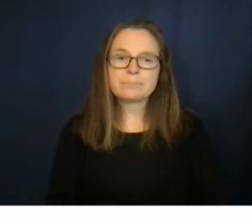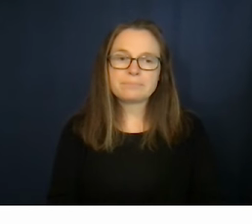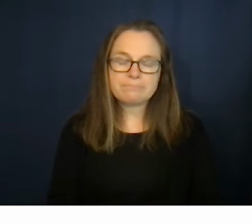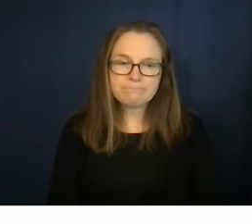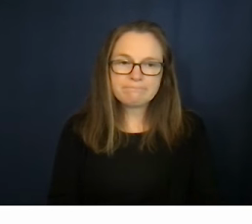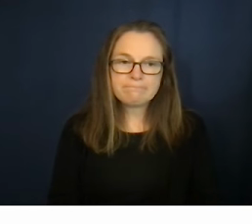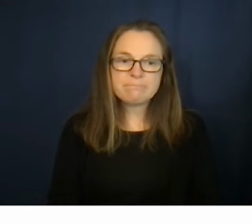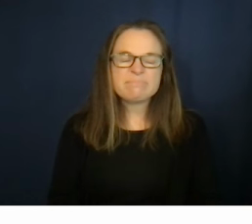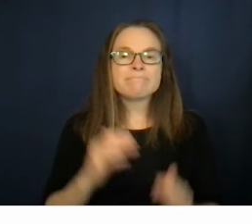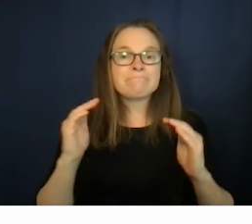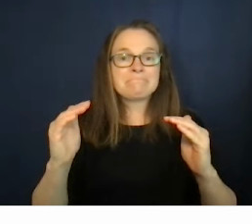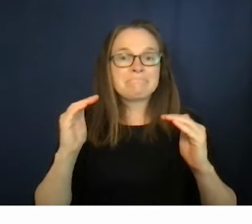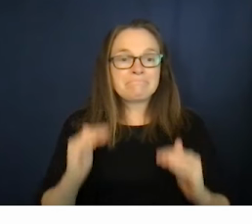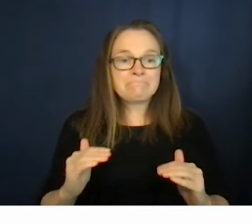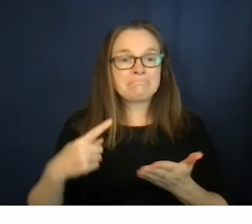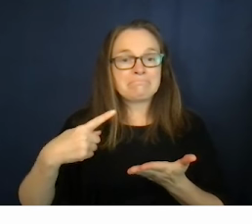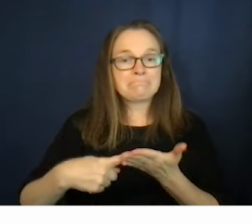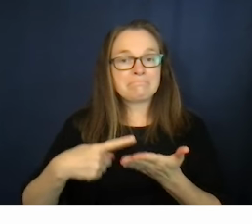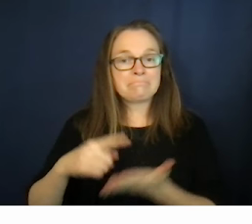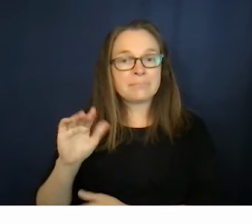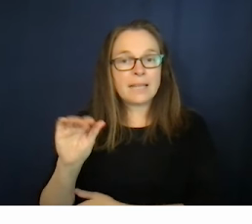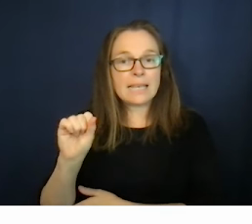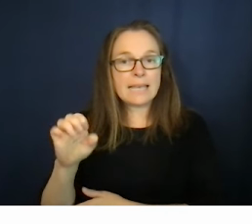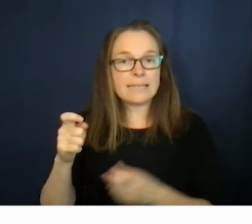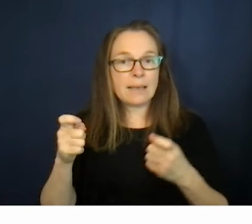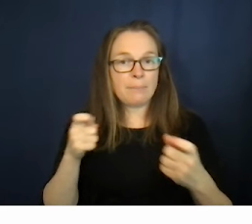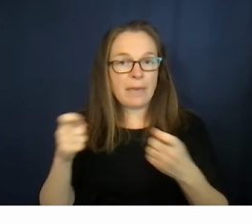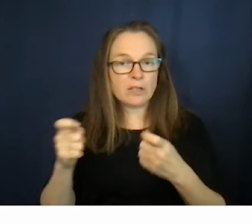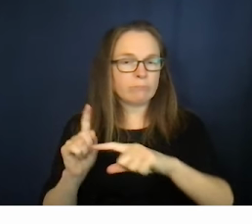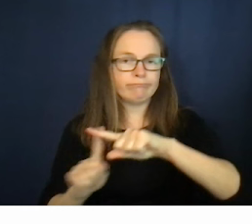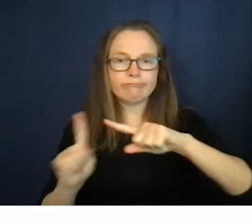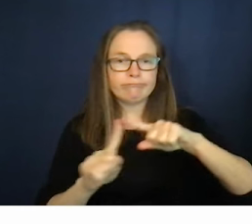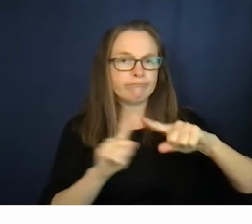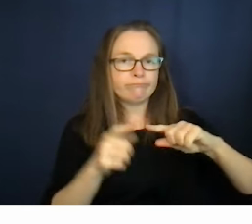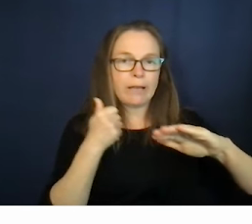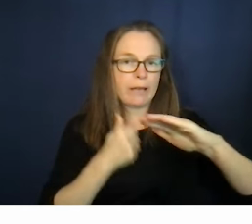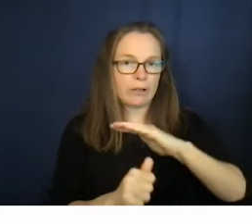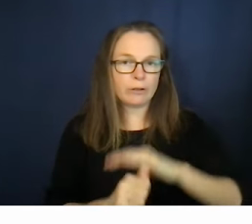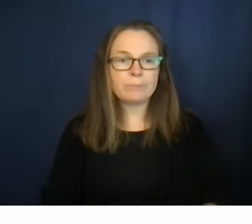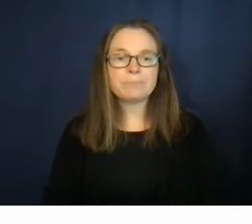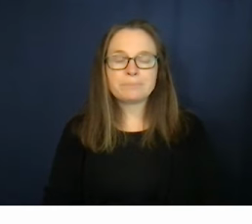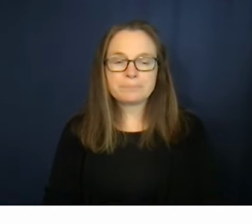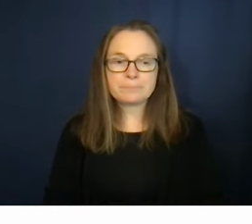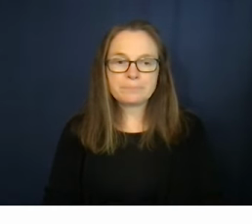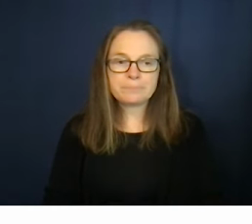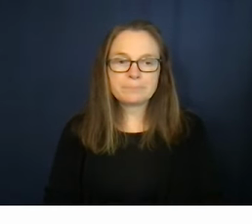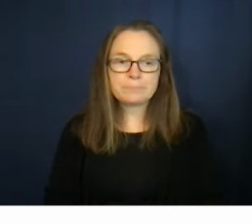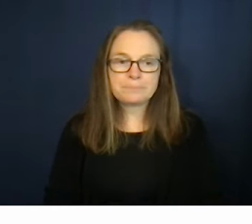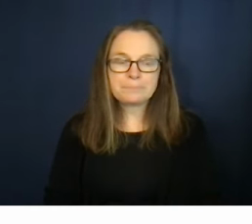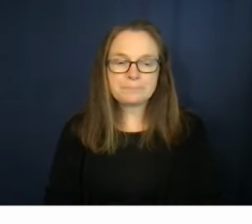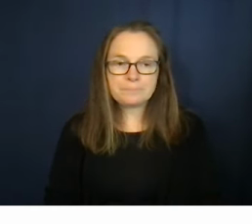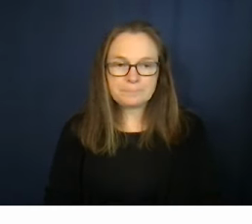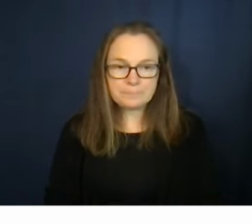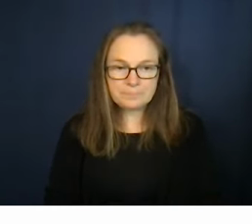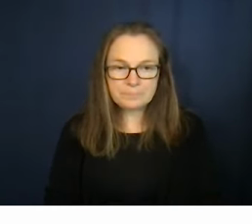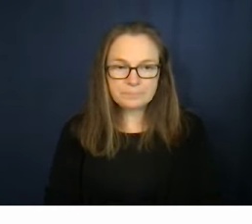Now let's move to talking about case management and all of the different things listed underneath case management. So